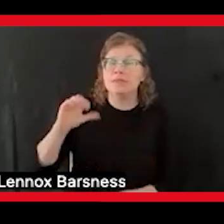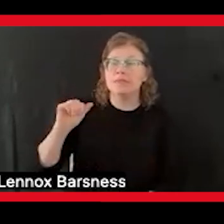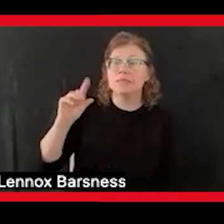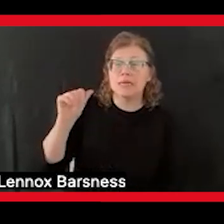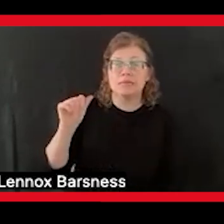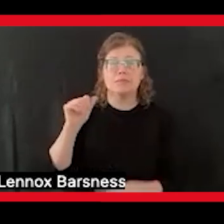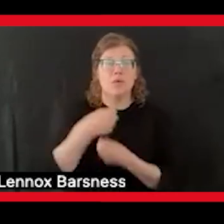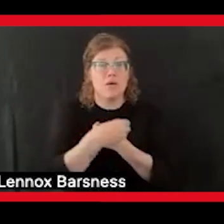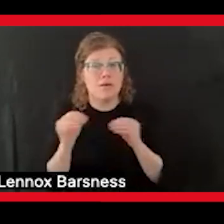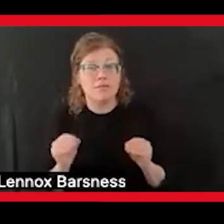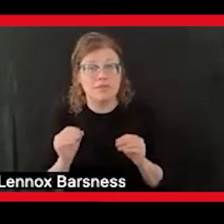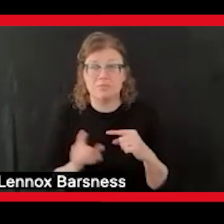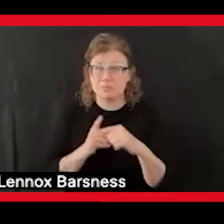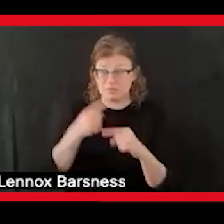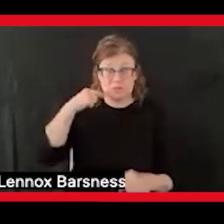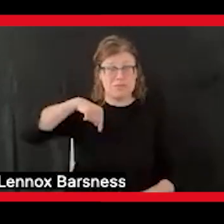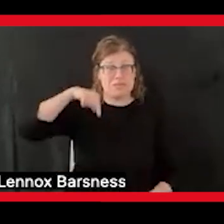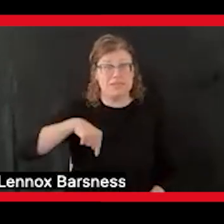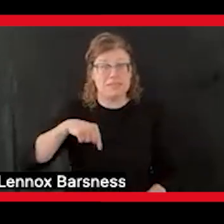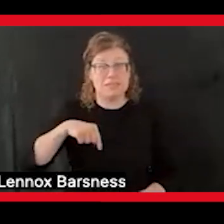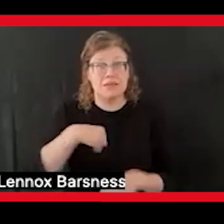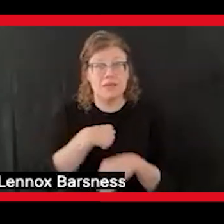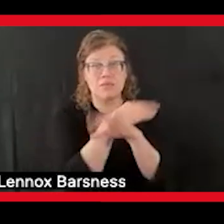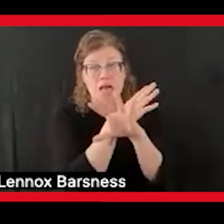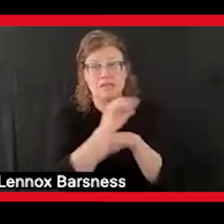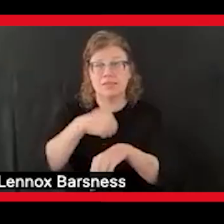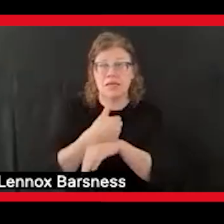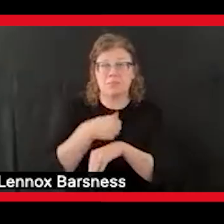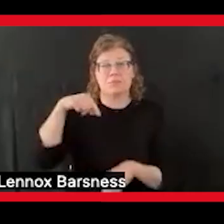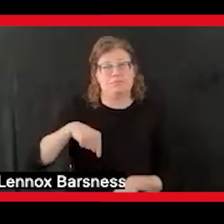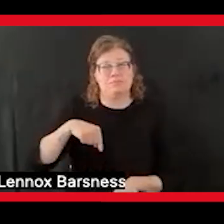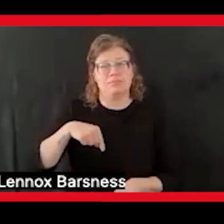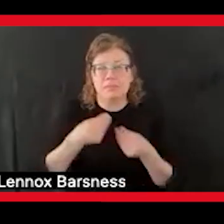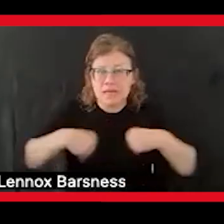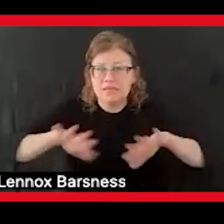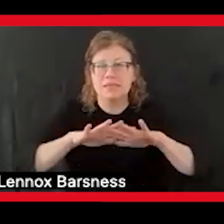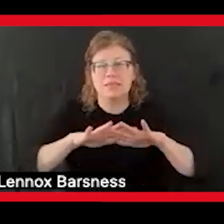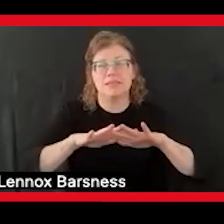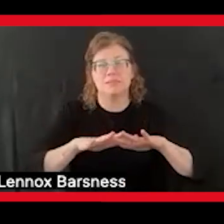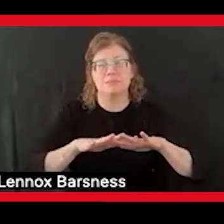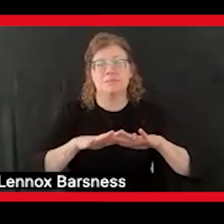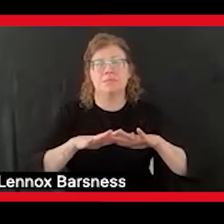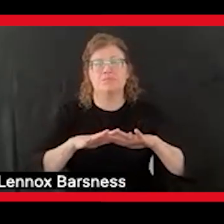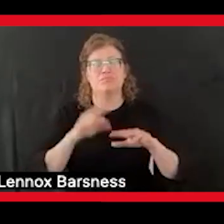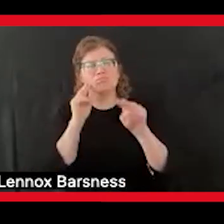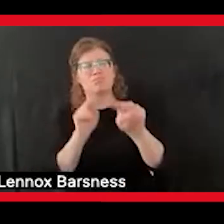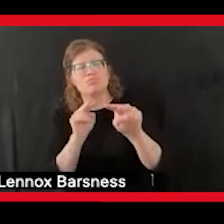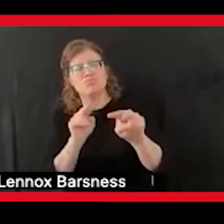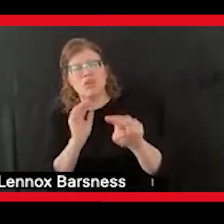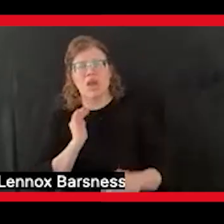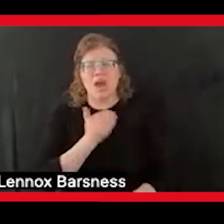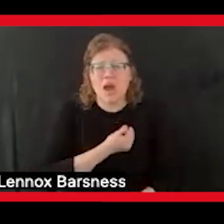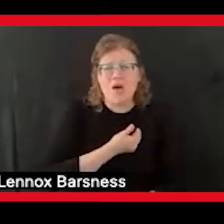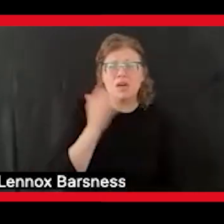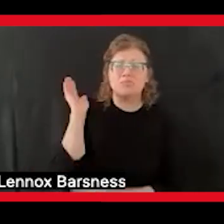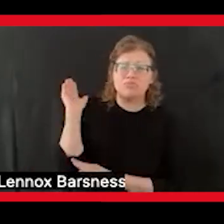this call, is situated on this great land. And as you continue to view this session, I encourage you to